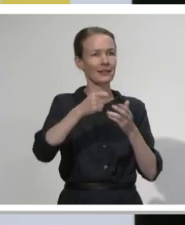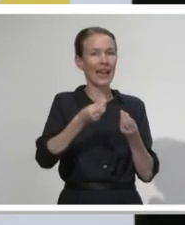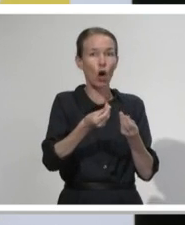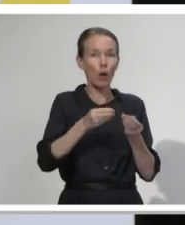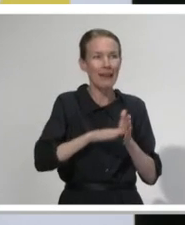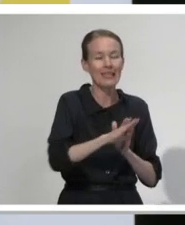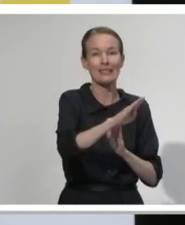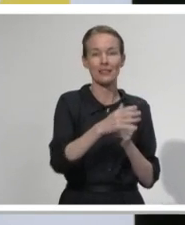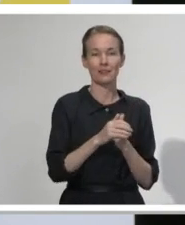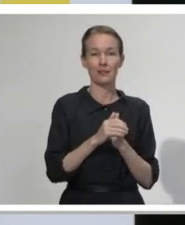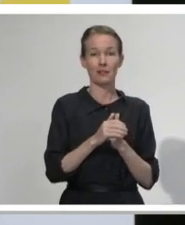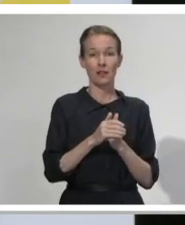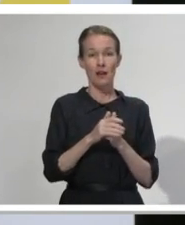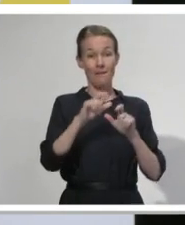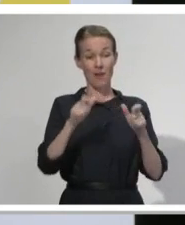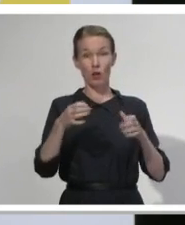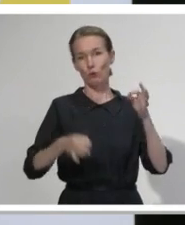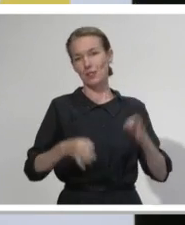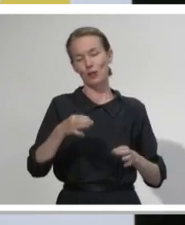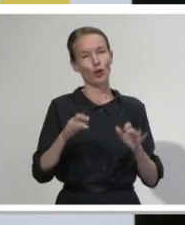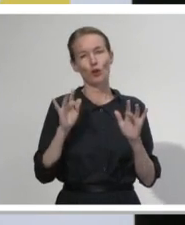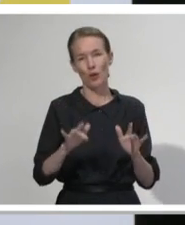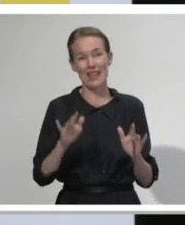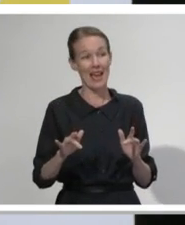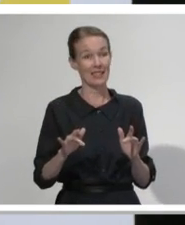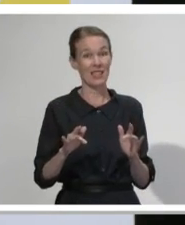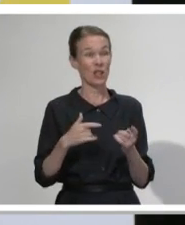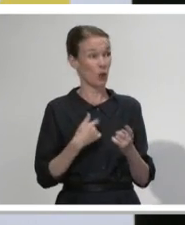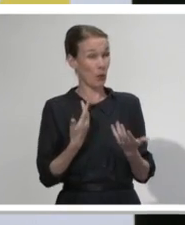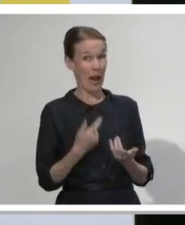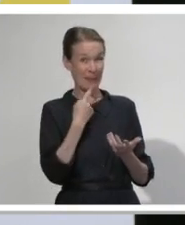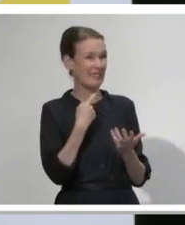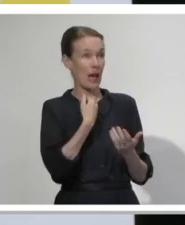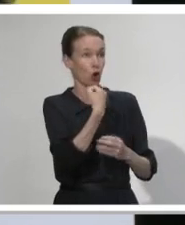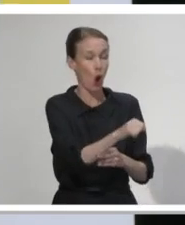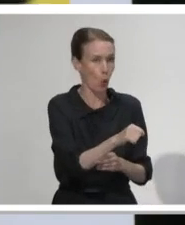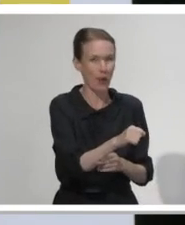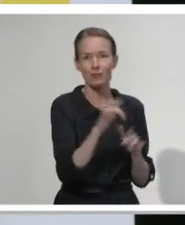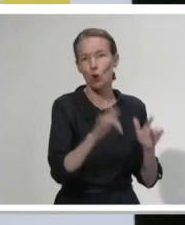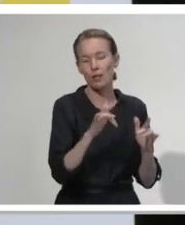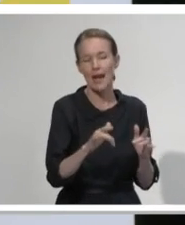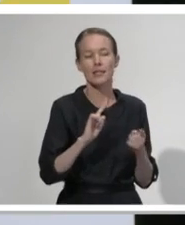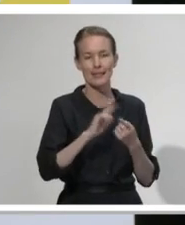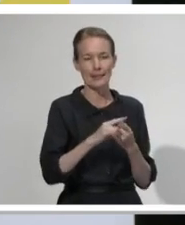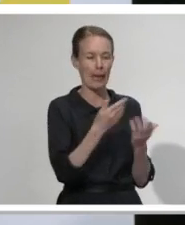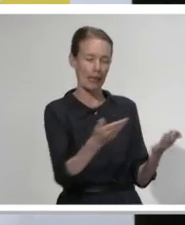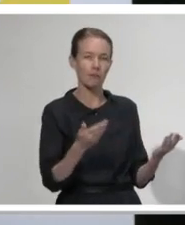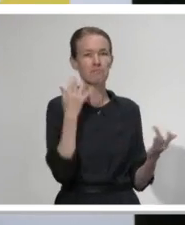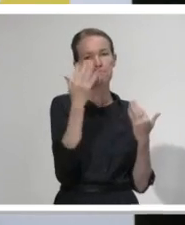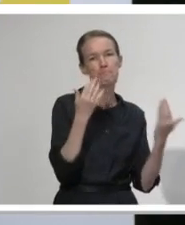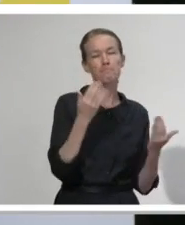so it's not a matter of saying something is on the table or off the table. We're just considering all of our options at this time. Yes. And a second issue. Have